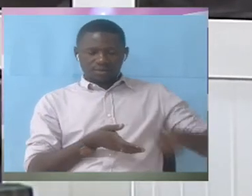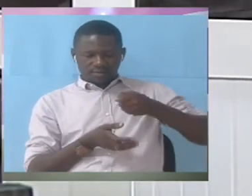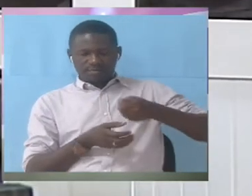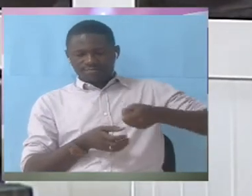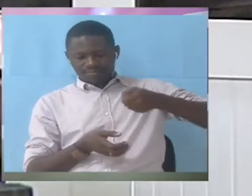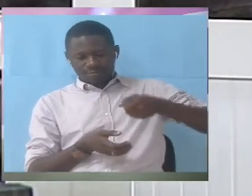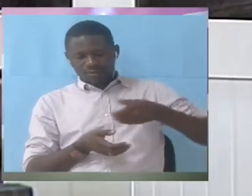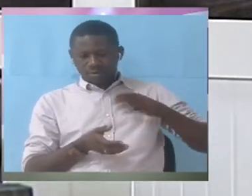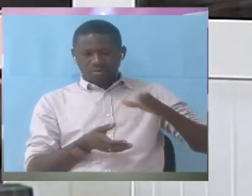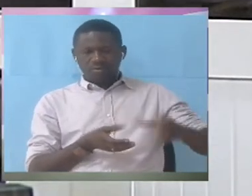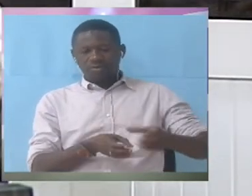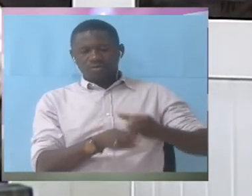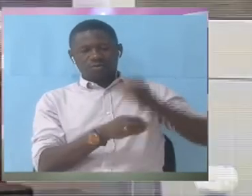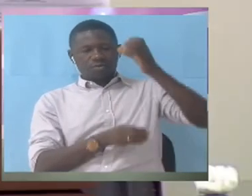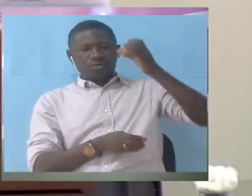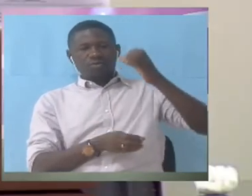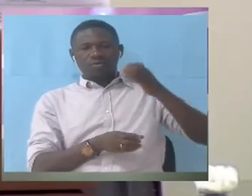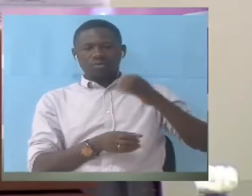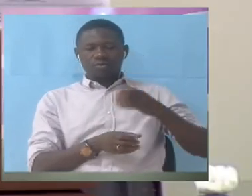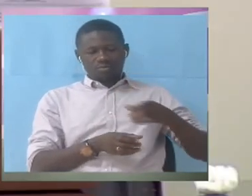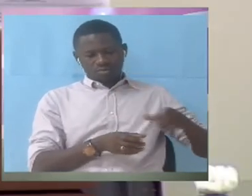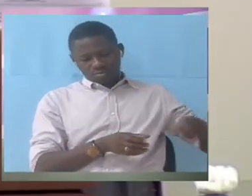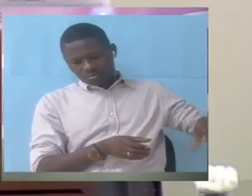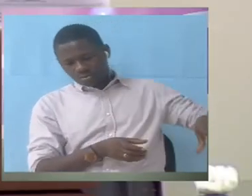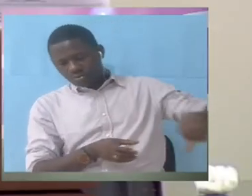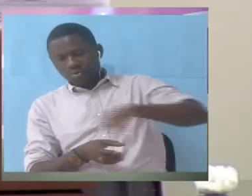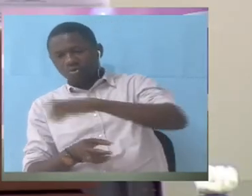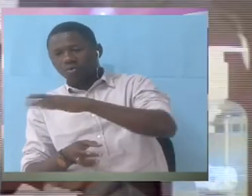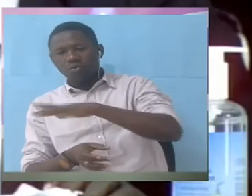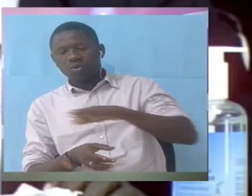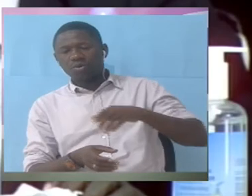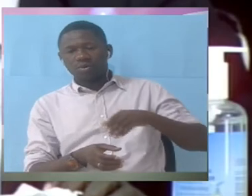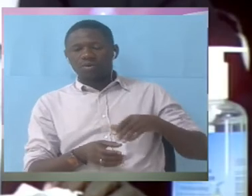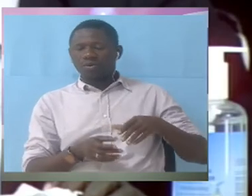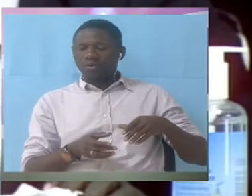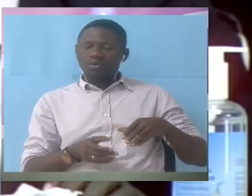pulled a bottle and poured some water over the chap.